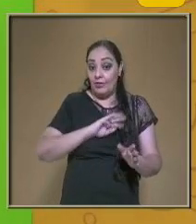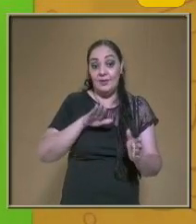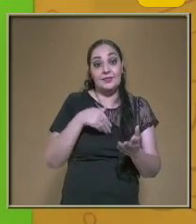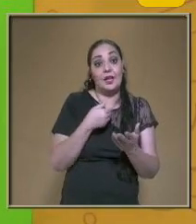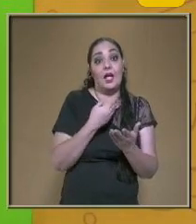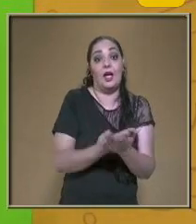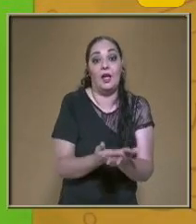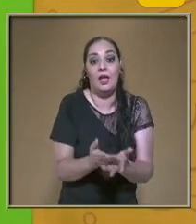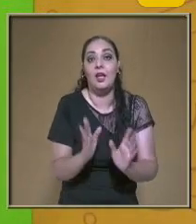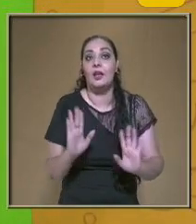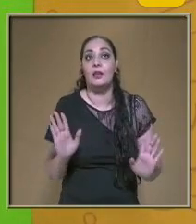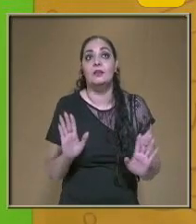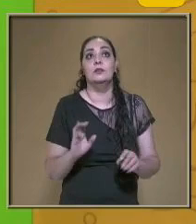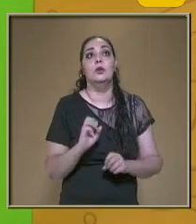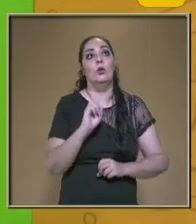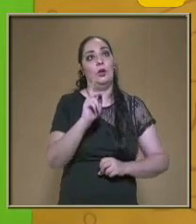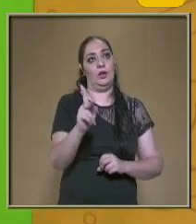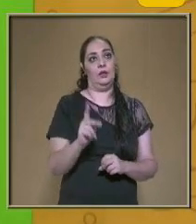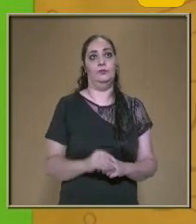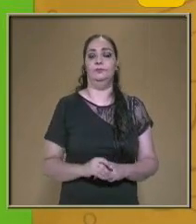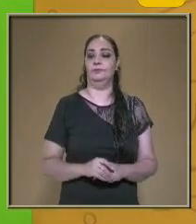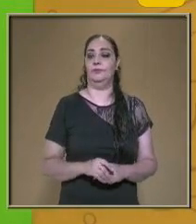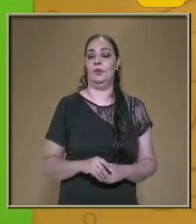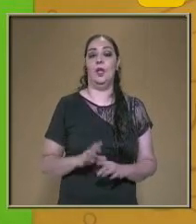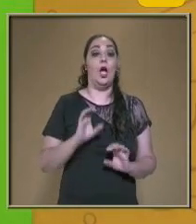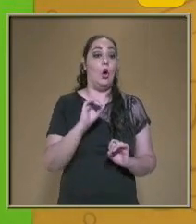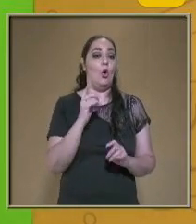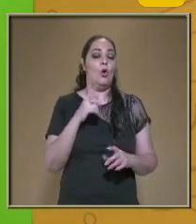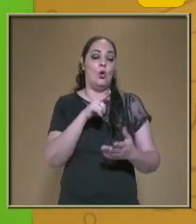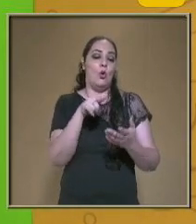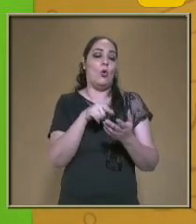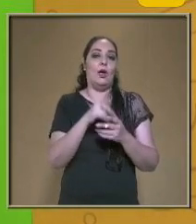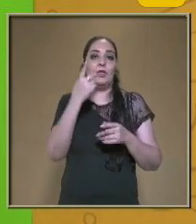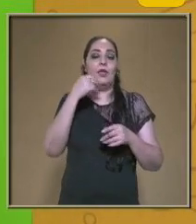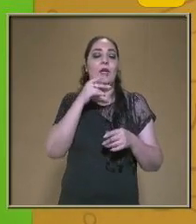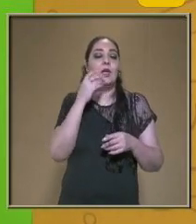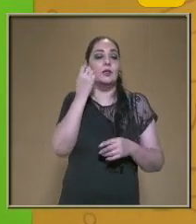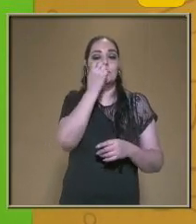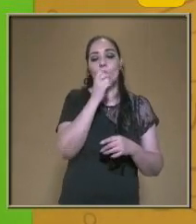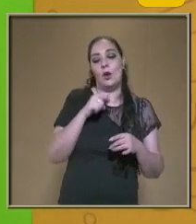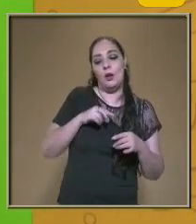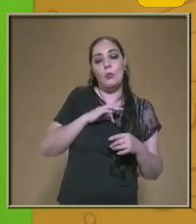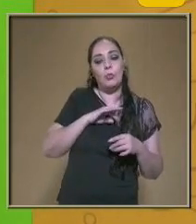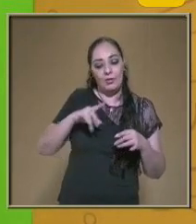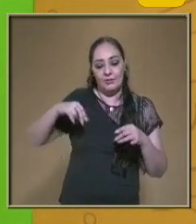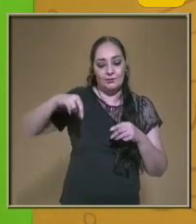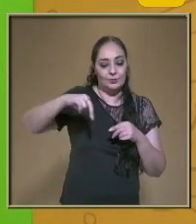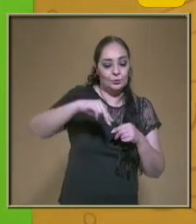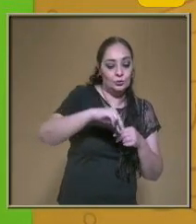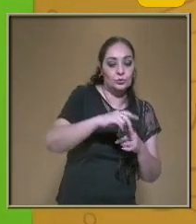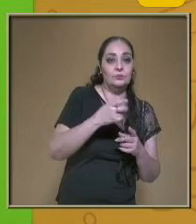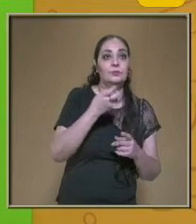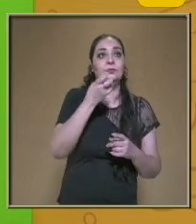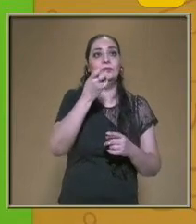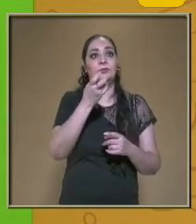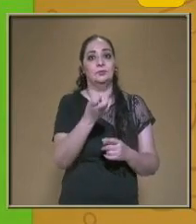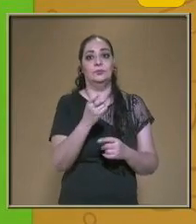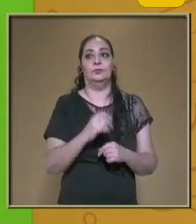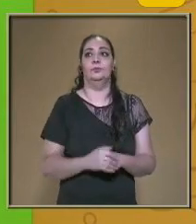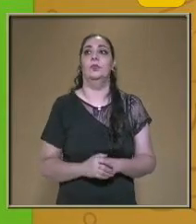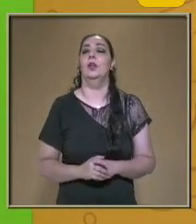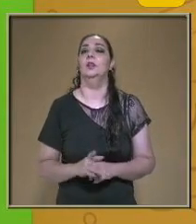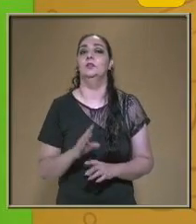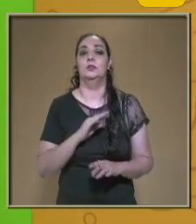está húmedo, okay? A school zone, this is the this is going to be the